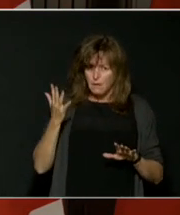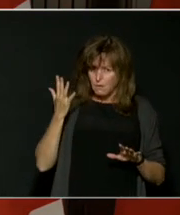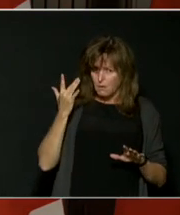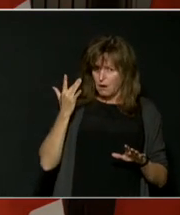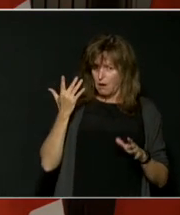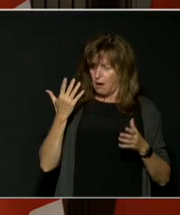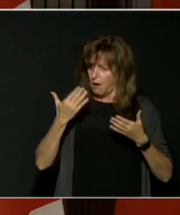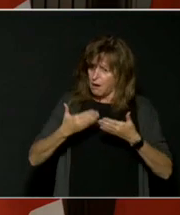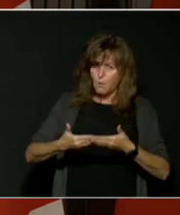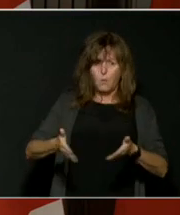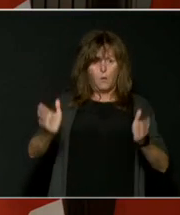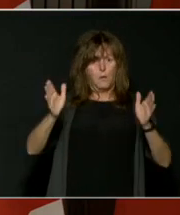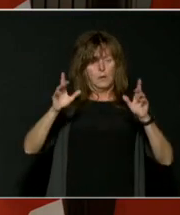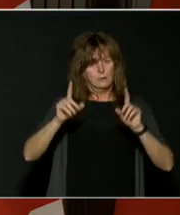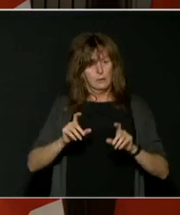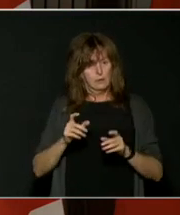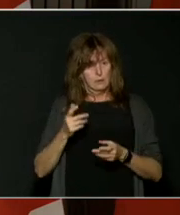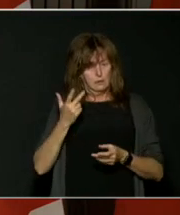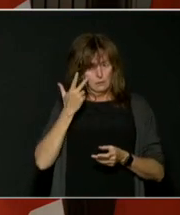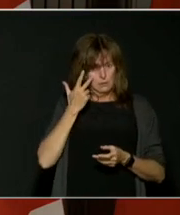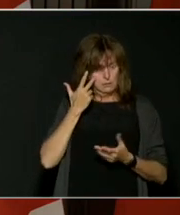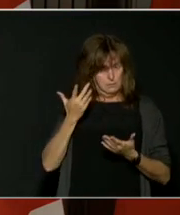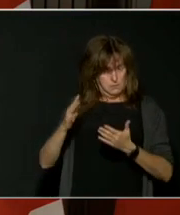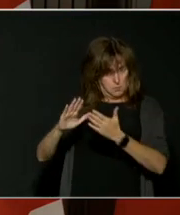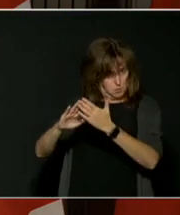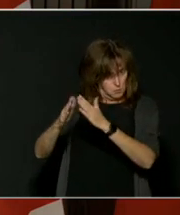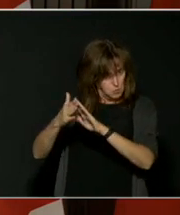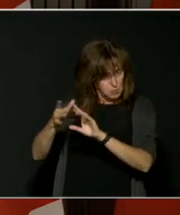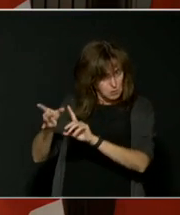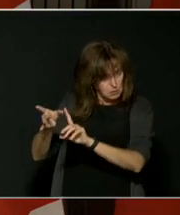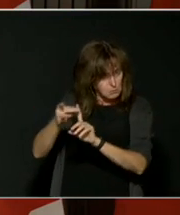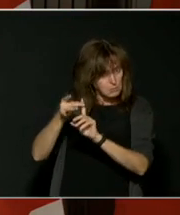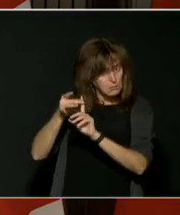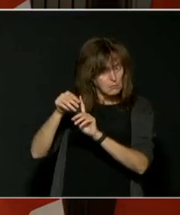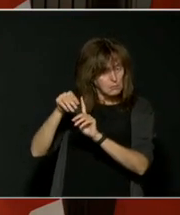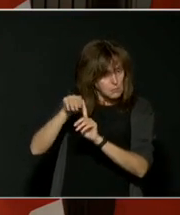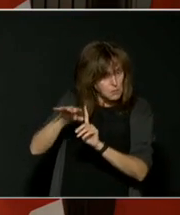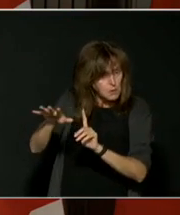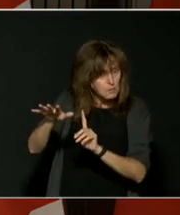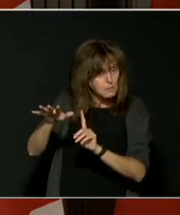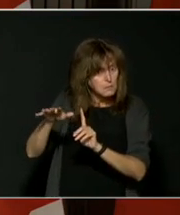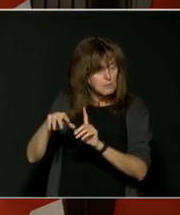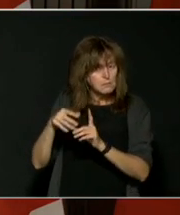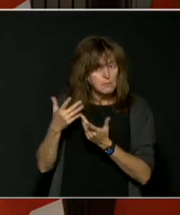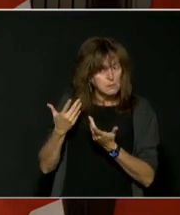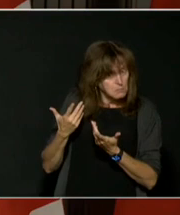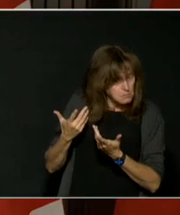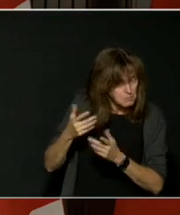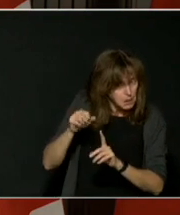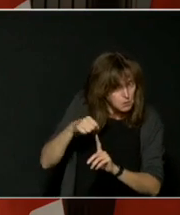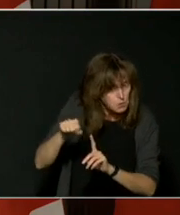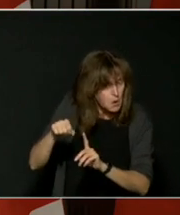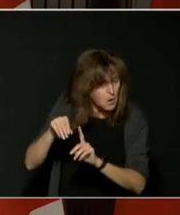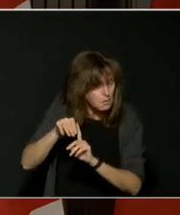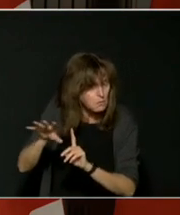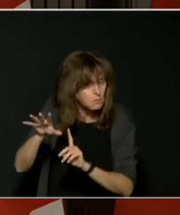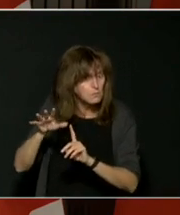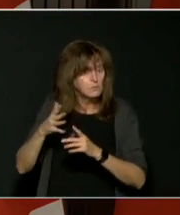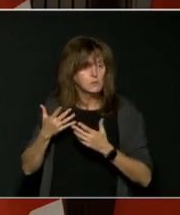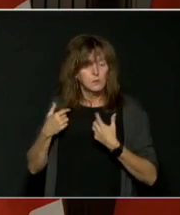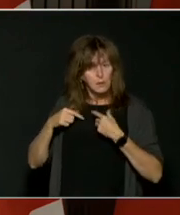was wide community spread and wide community presence of COVID-19. What we learned was there wasn't. And it